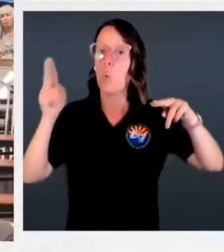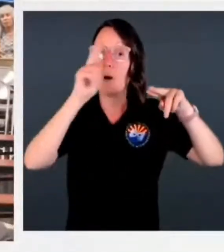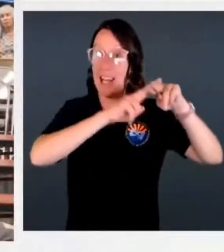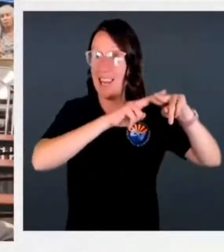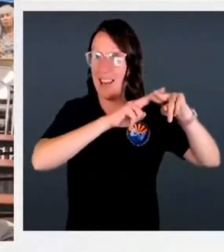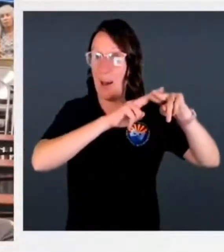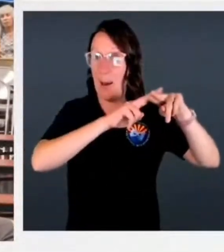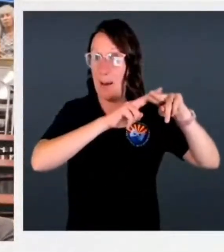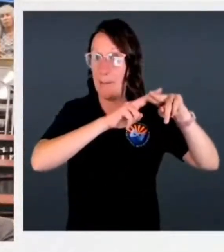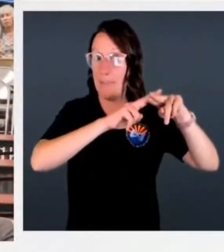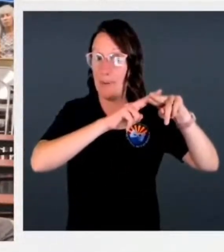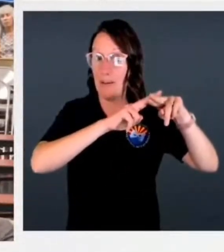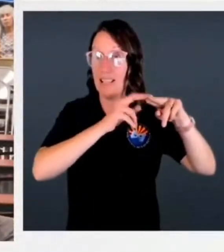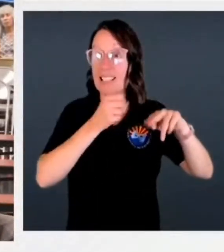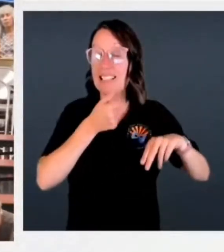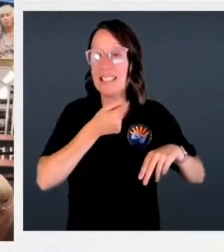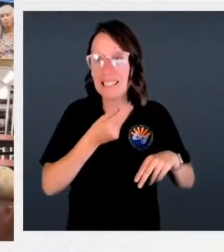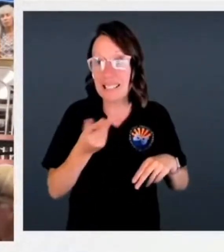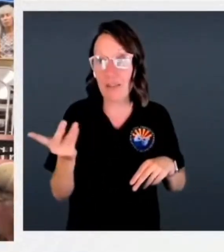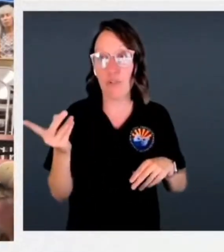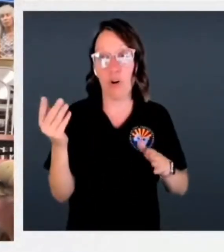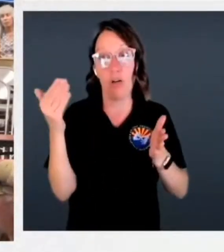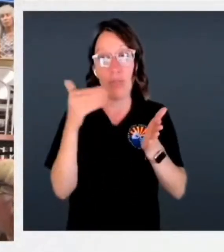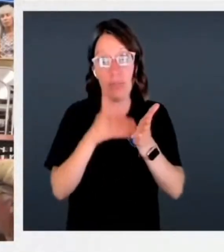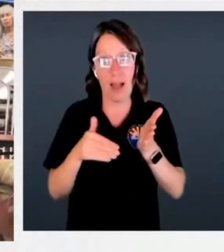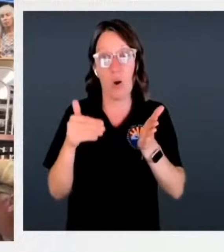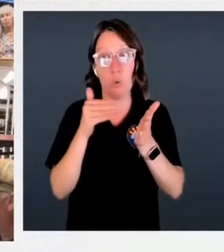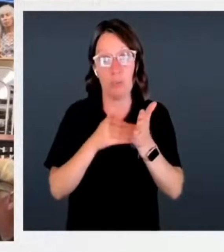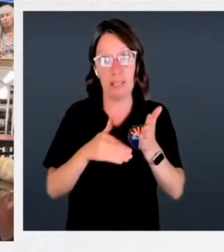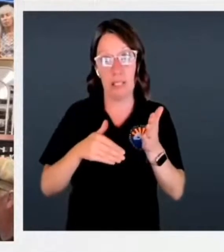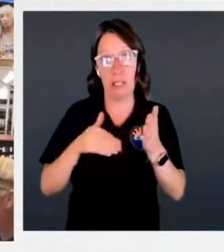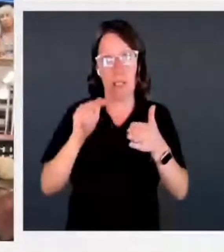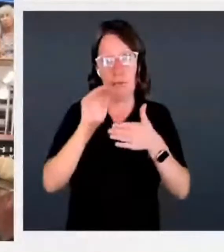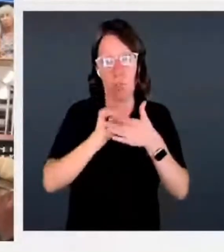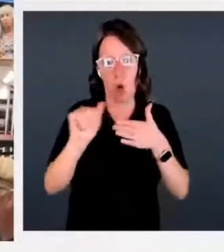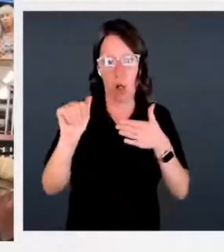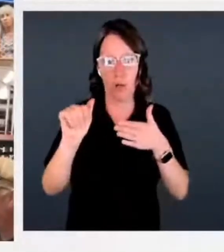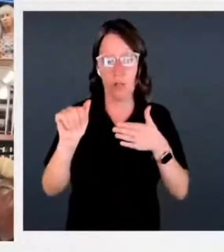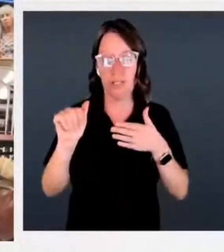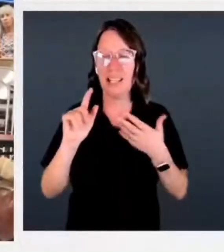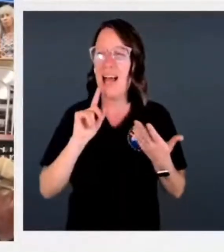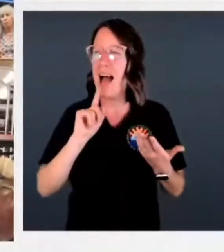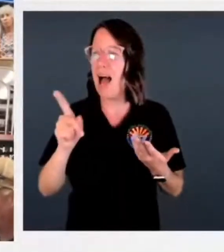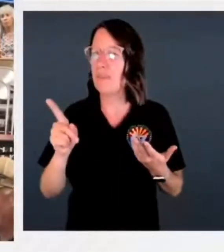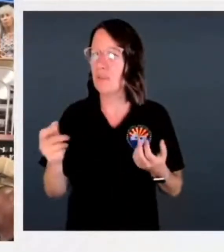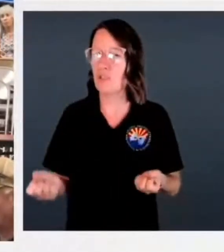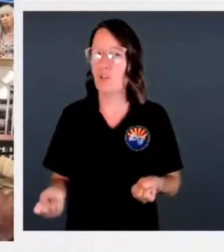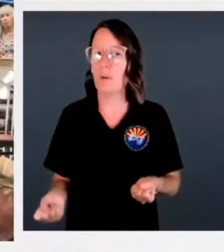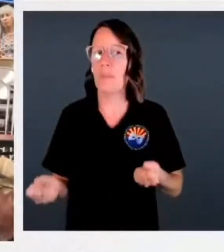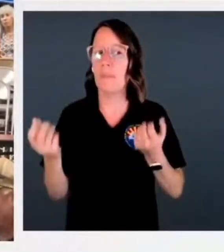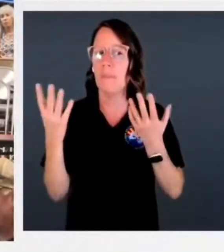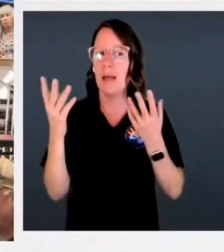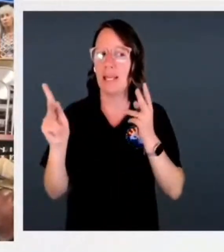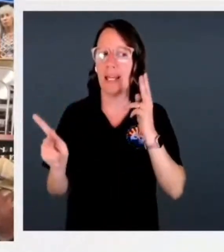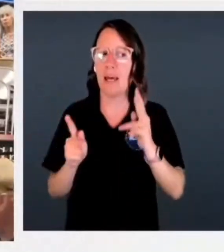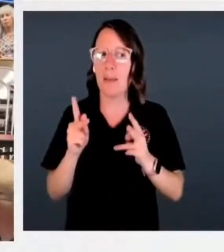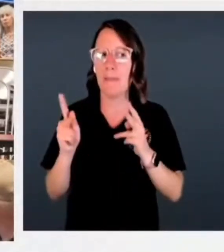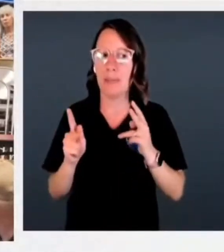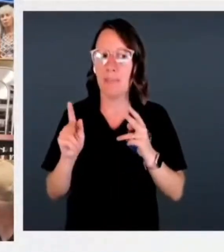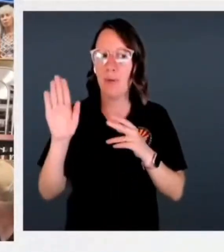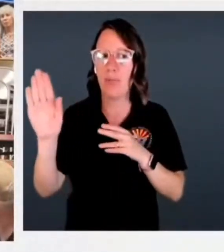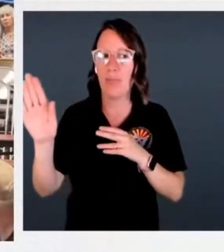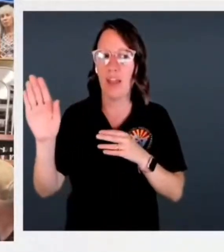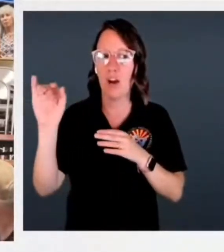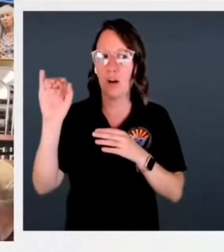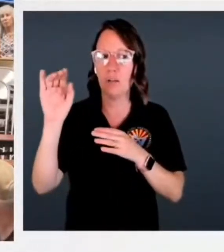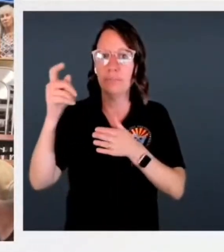increase was several $1,000s. So I'm assuming that's affecting hundreds, if not thousands of people. So we have the economic